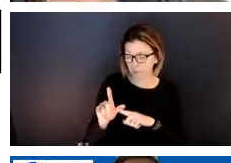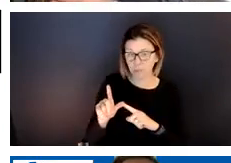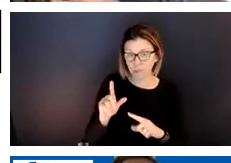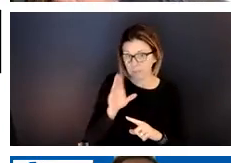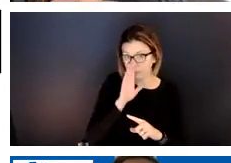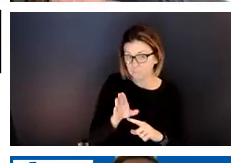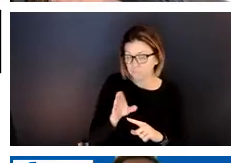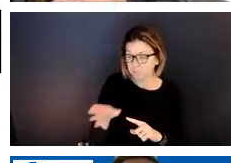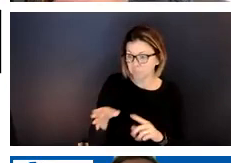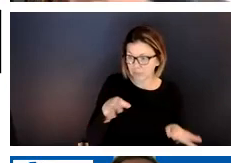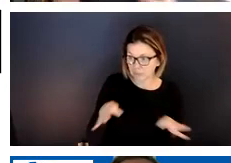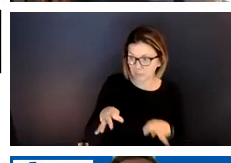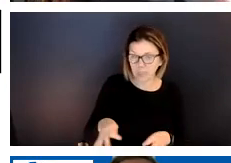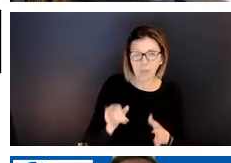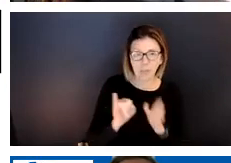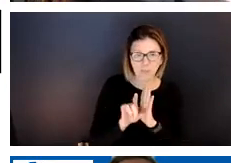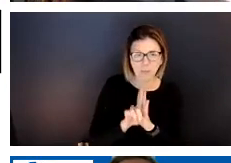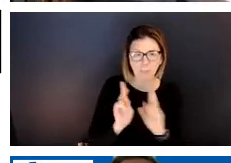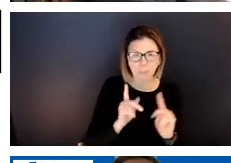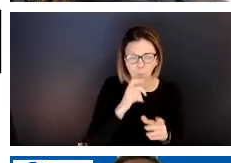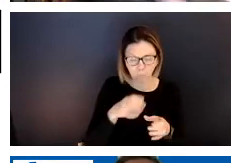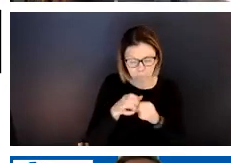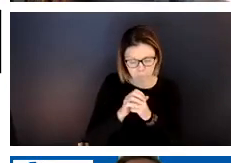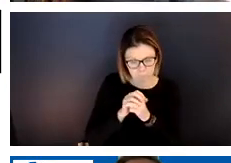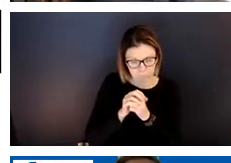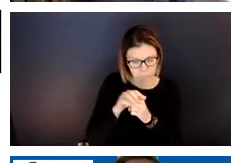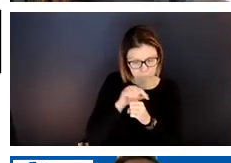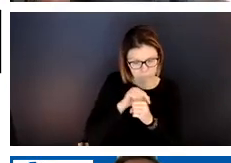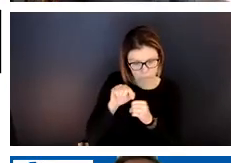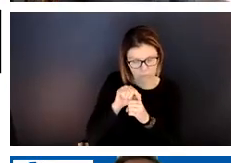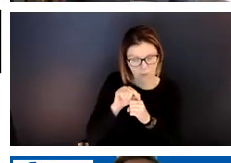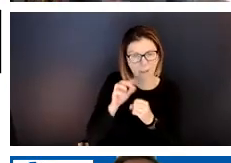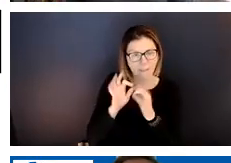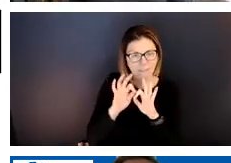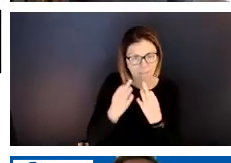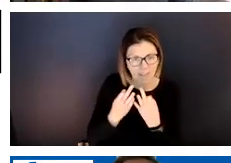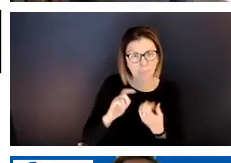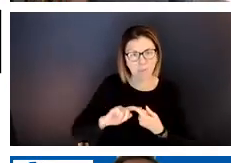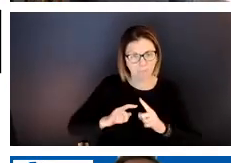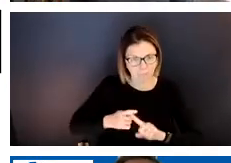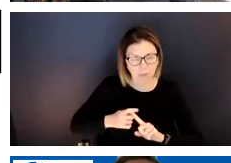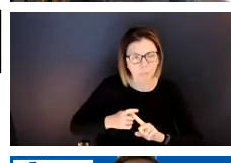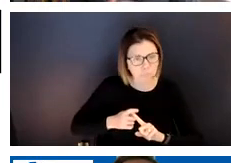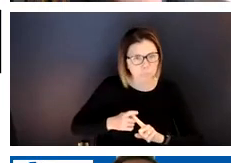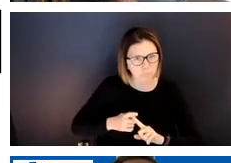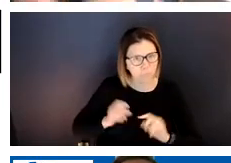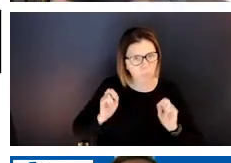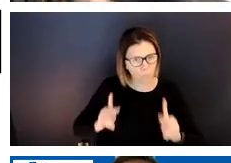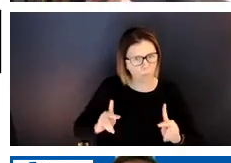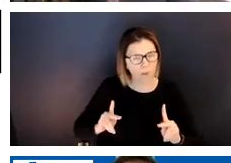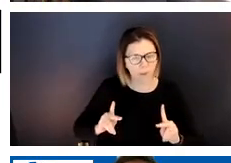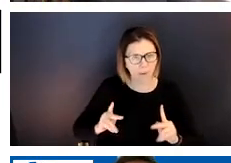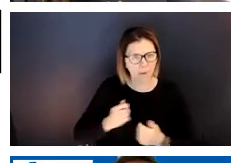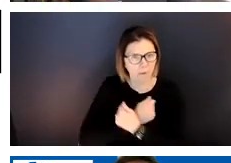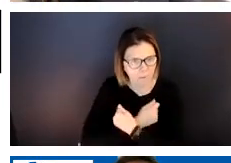about identifying people that might be family or friends, who it is okay to give a hug if they are